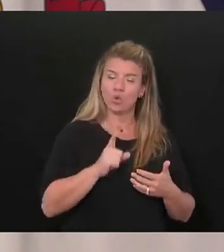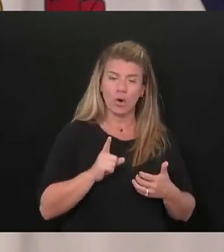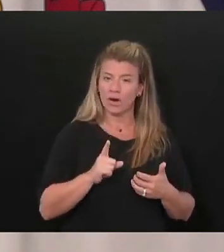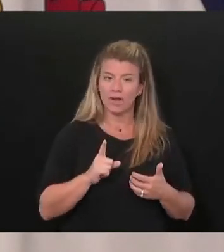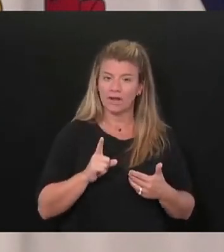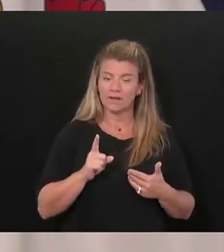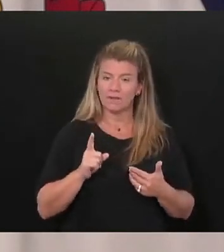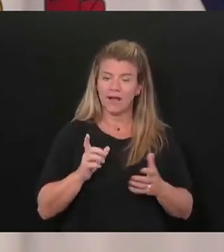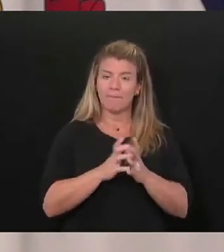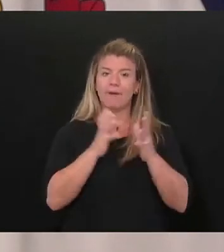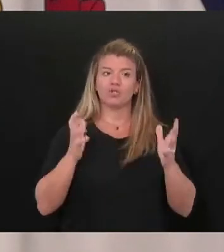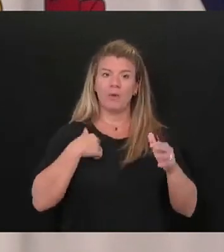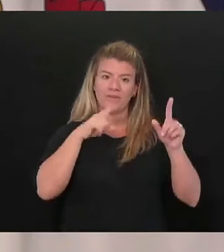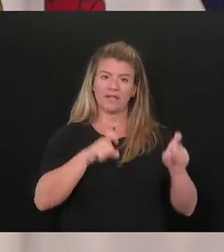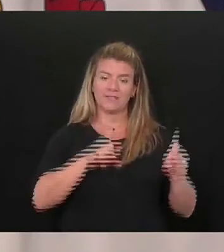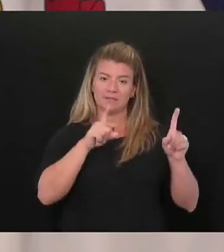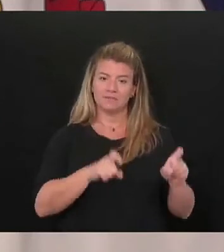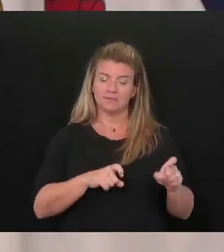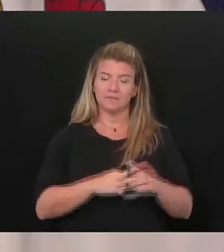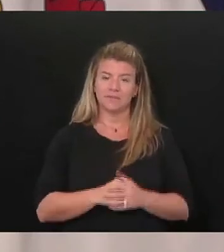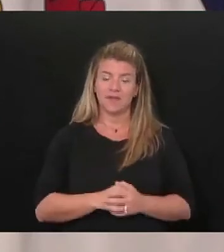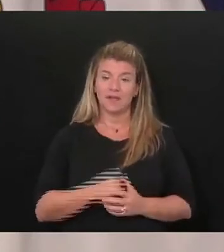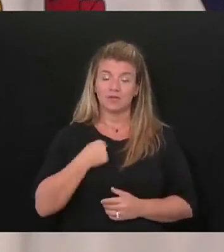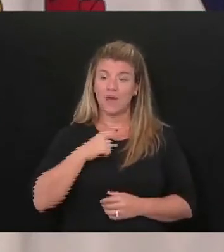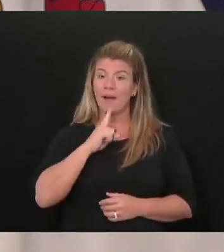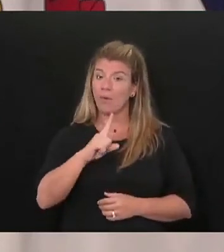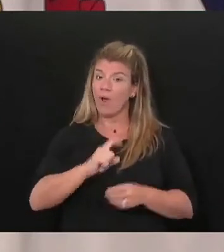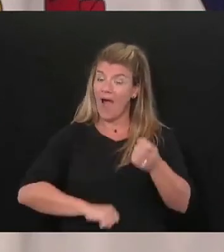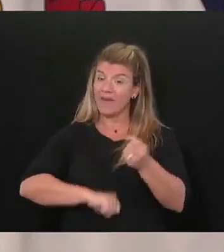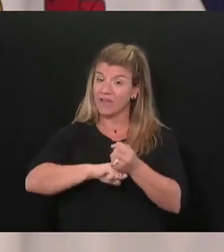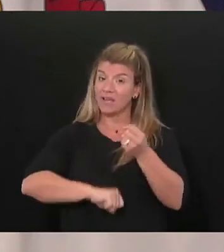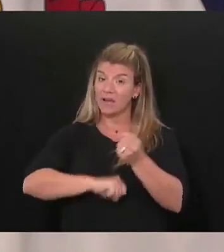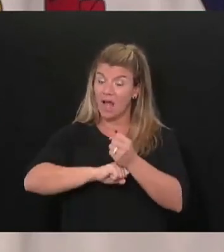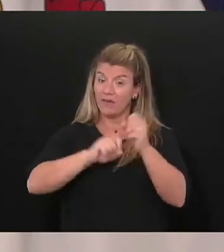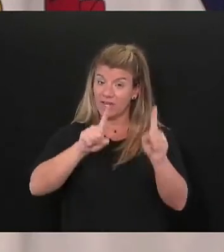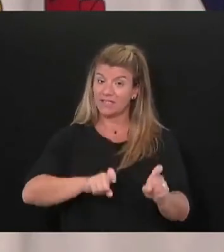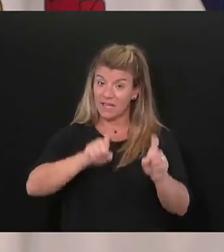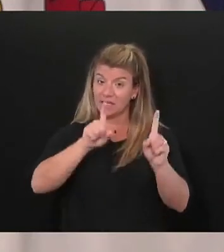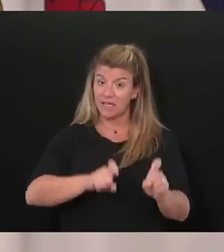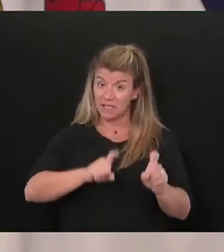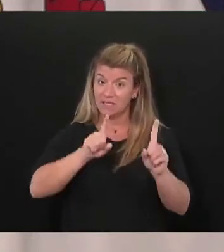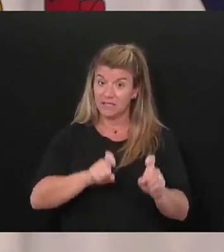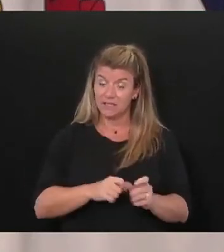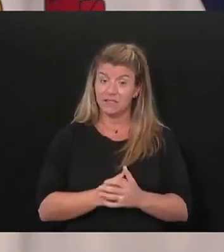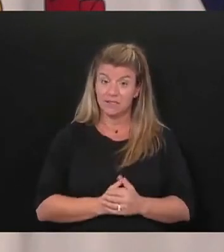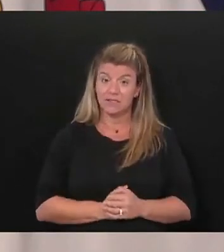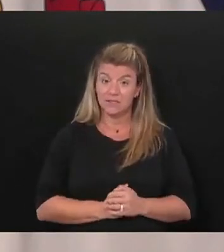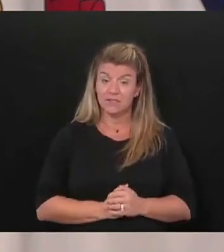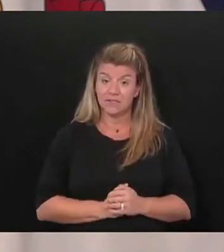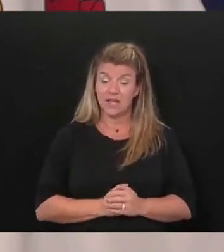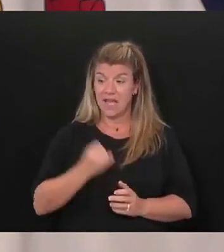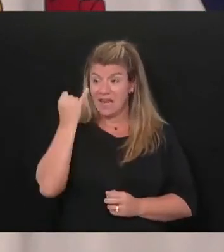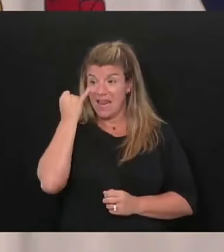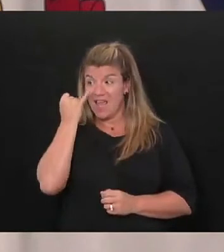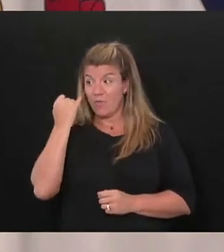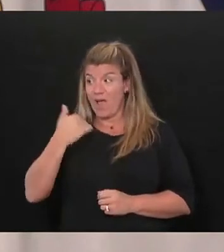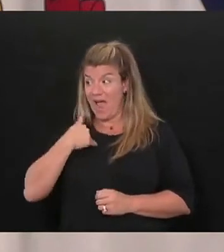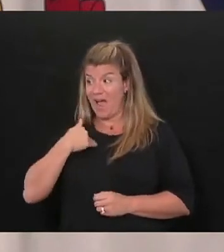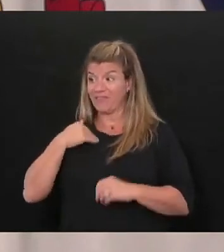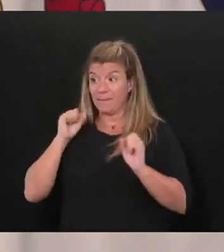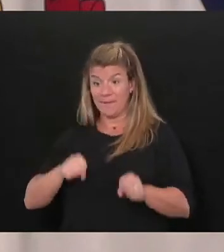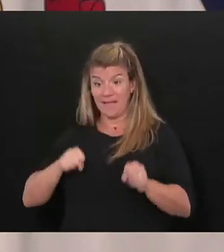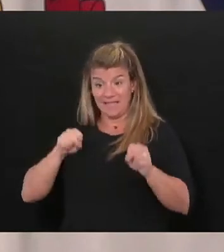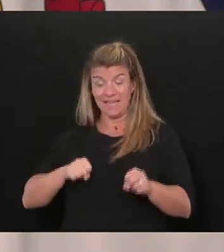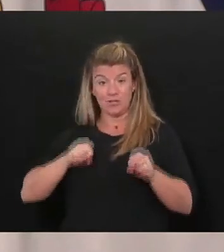so I am a real advocate of testing, and as long as we have the abilities to